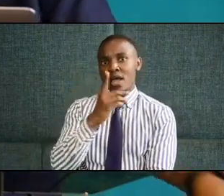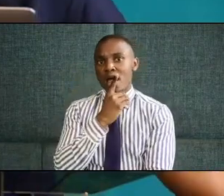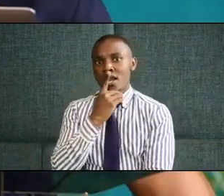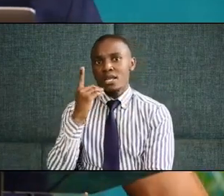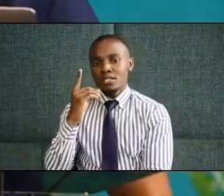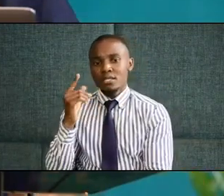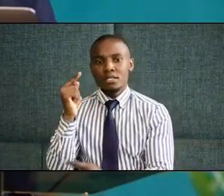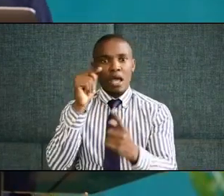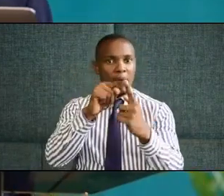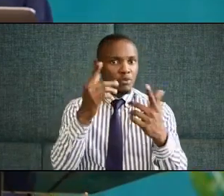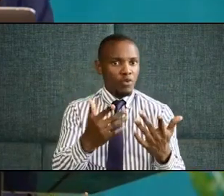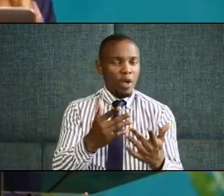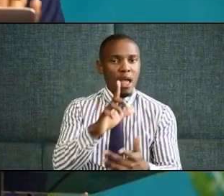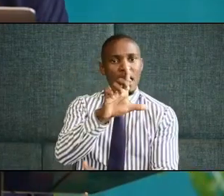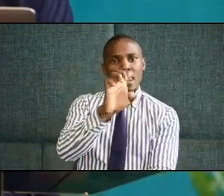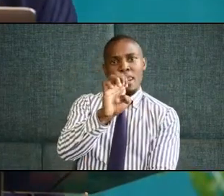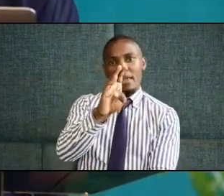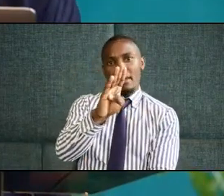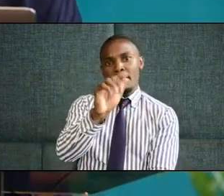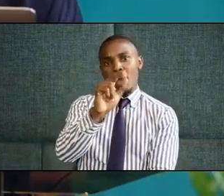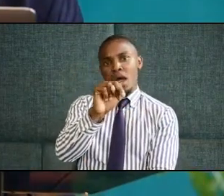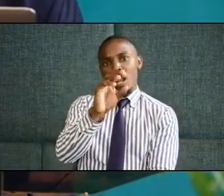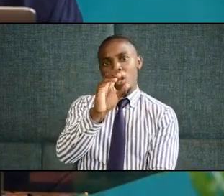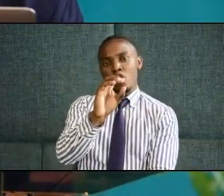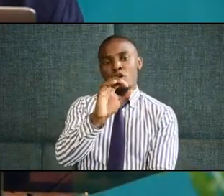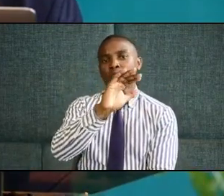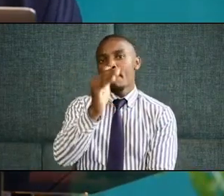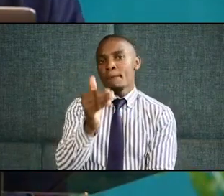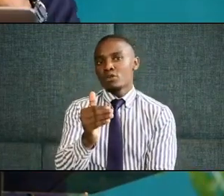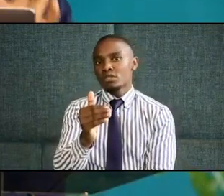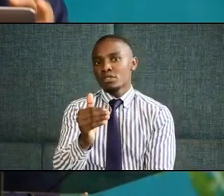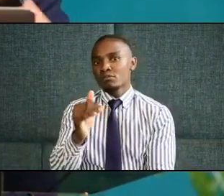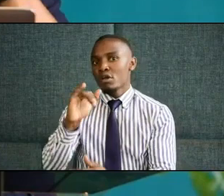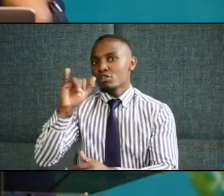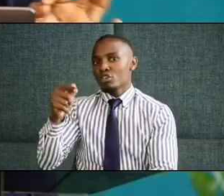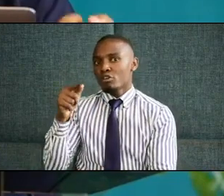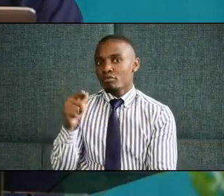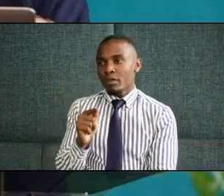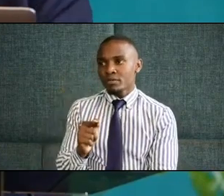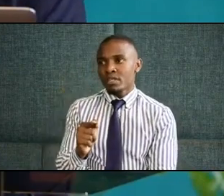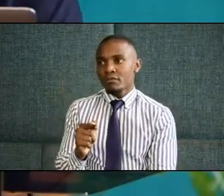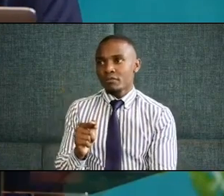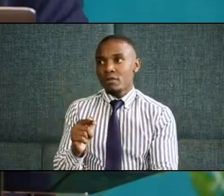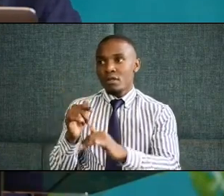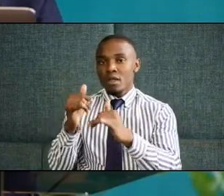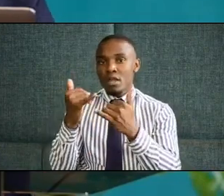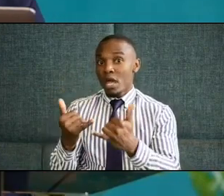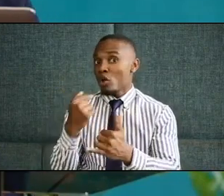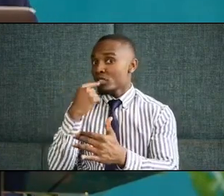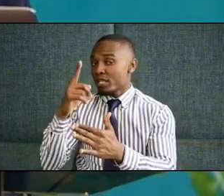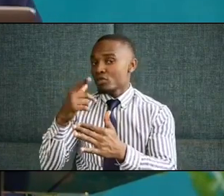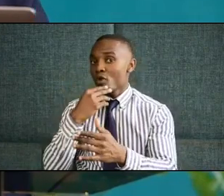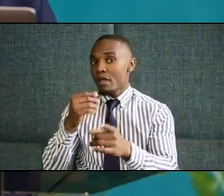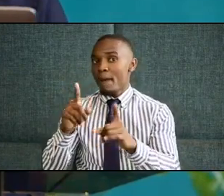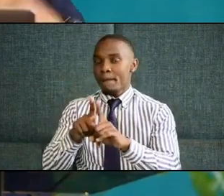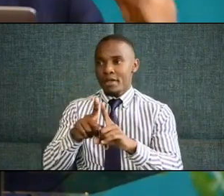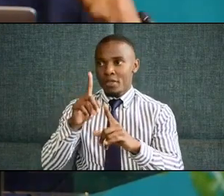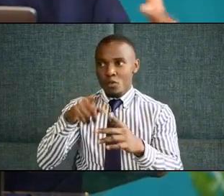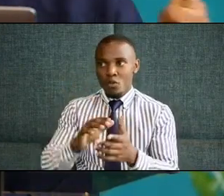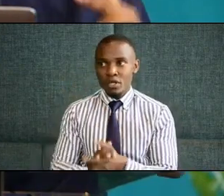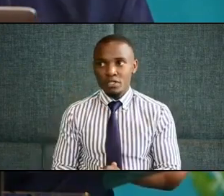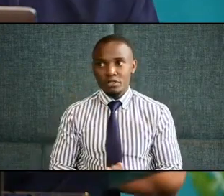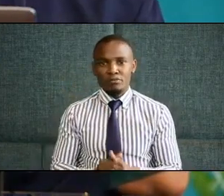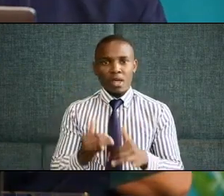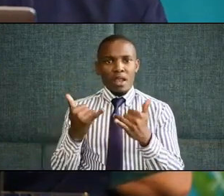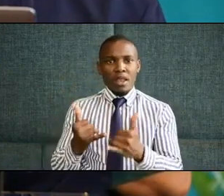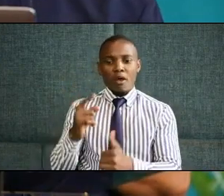Lebanon mountains, Jacob was to pick his life and now face his brother. He